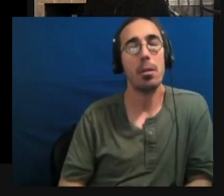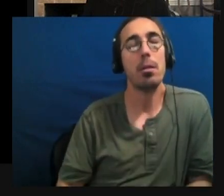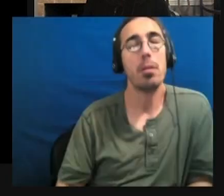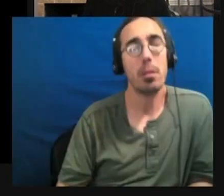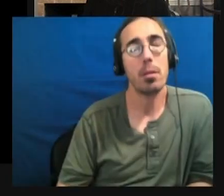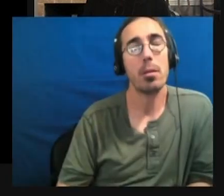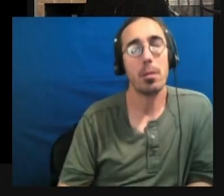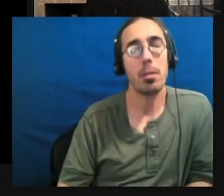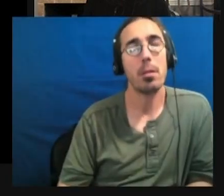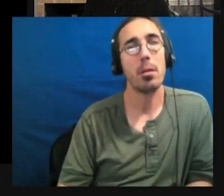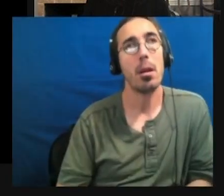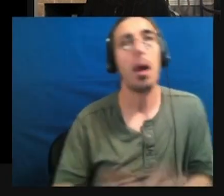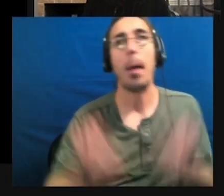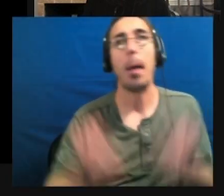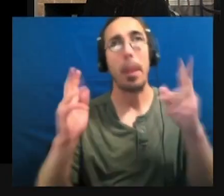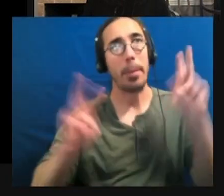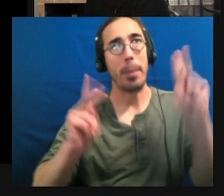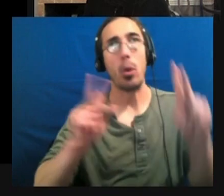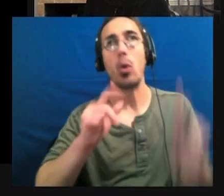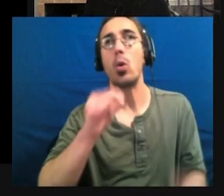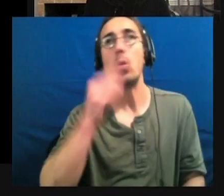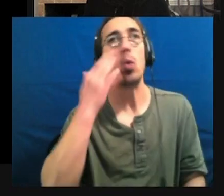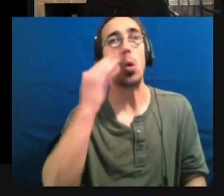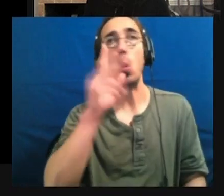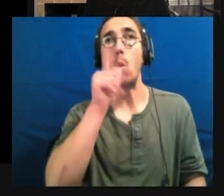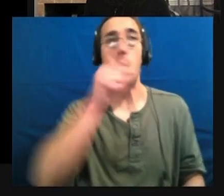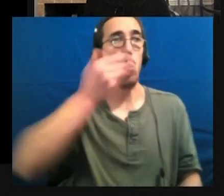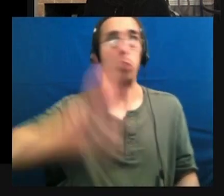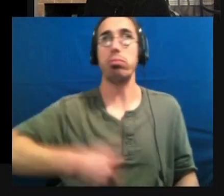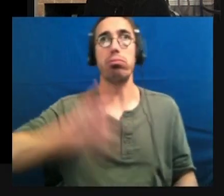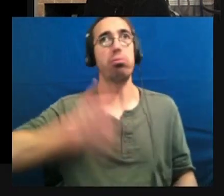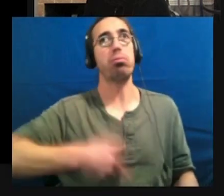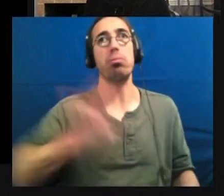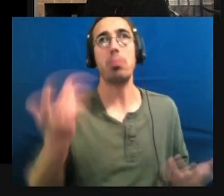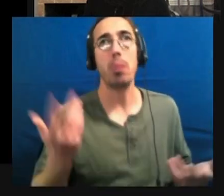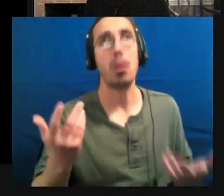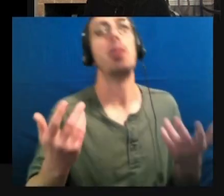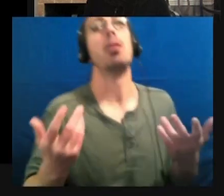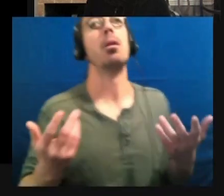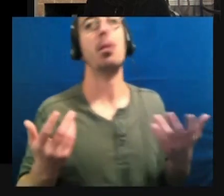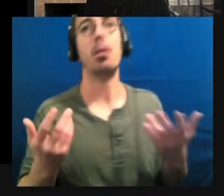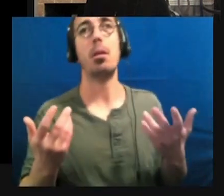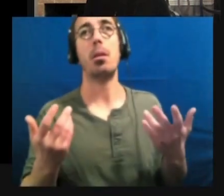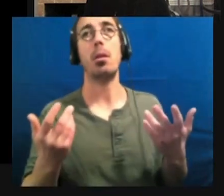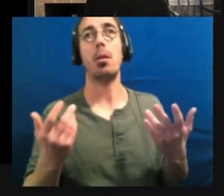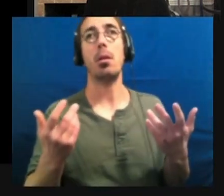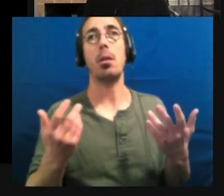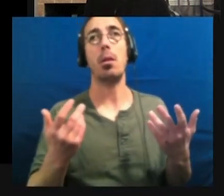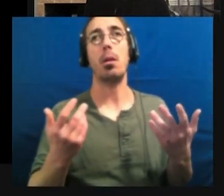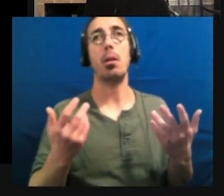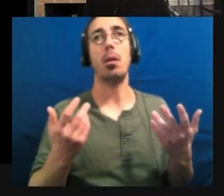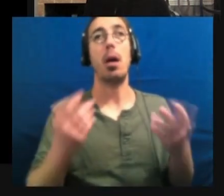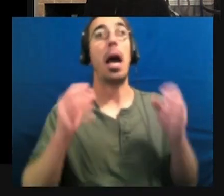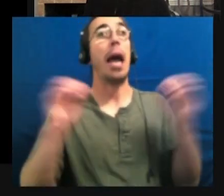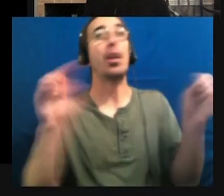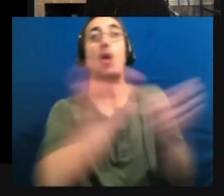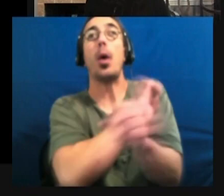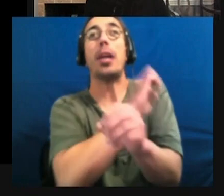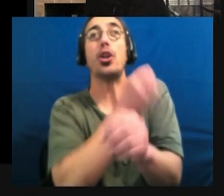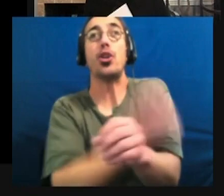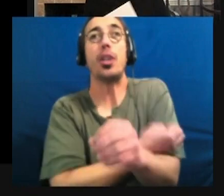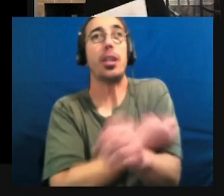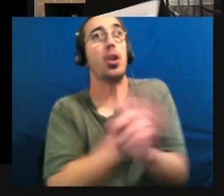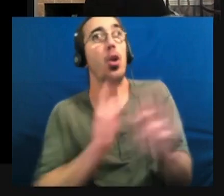There's a lot of people who don't really know who I am. Because I didn't come around when I didn't have energy to pretend. Because